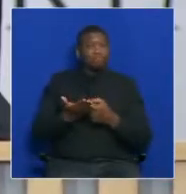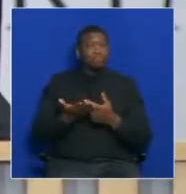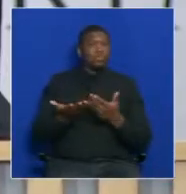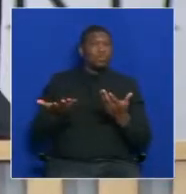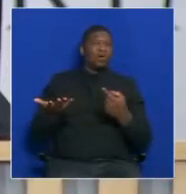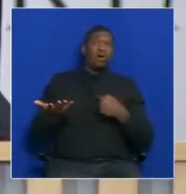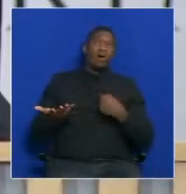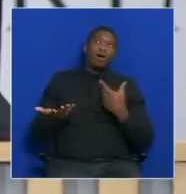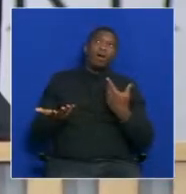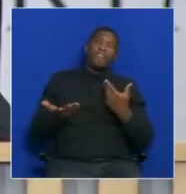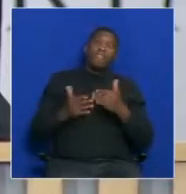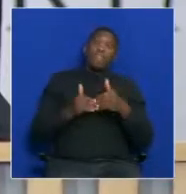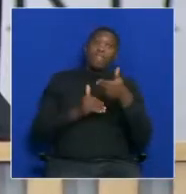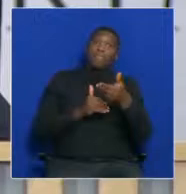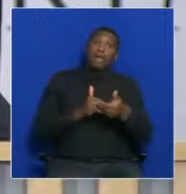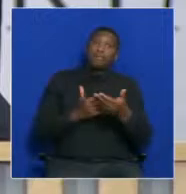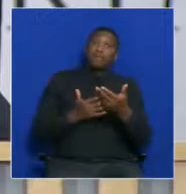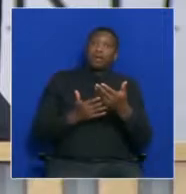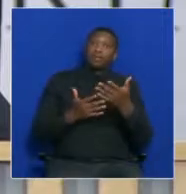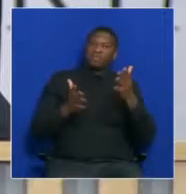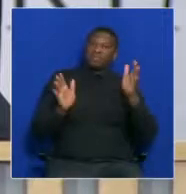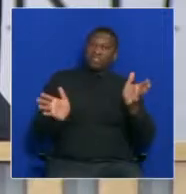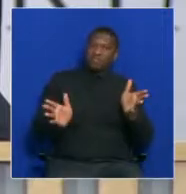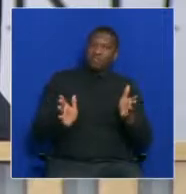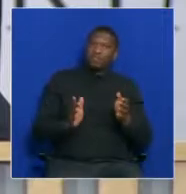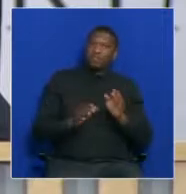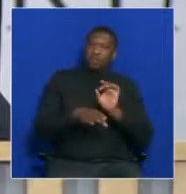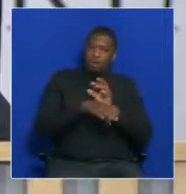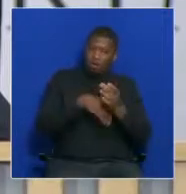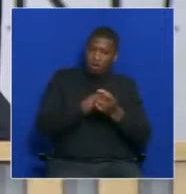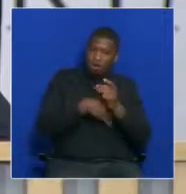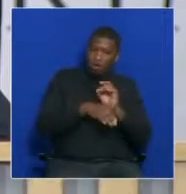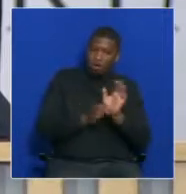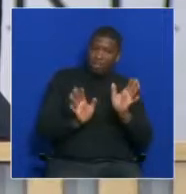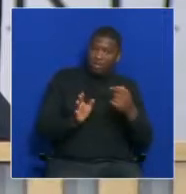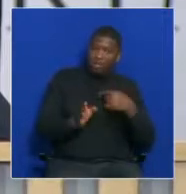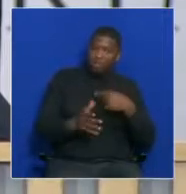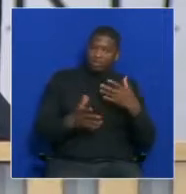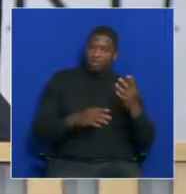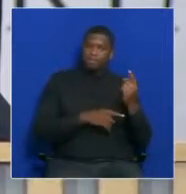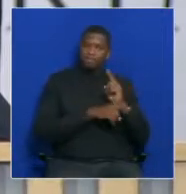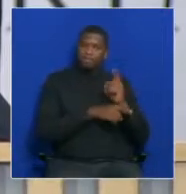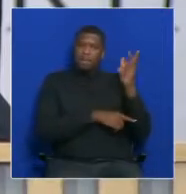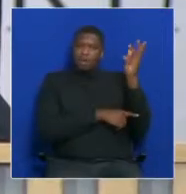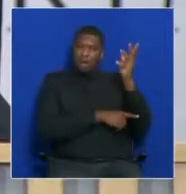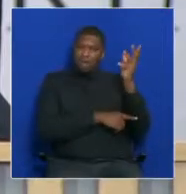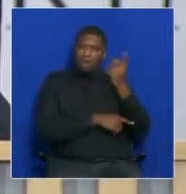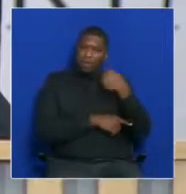after that consultative process, and I presented it to her, we agreed that